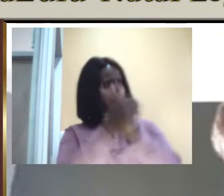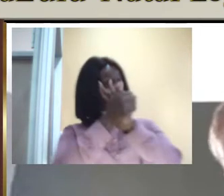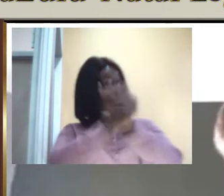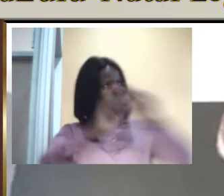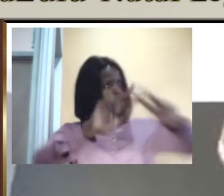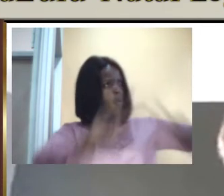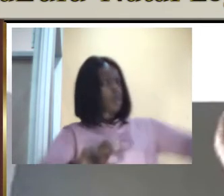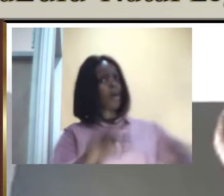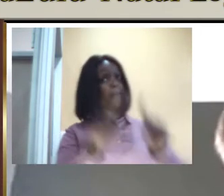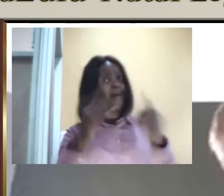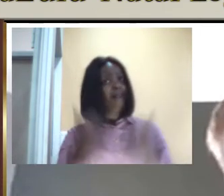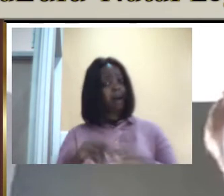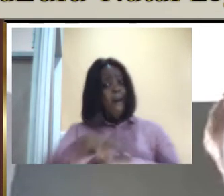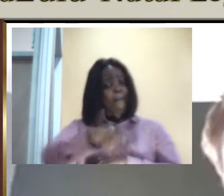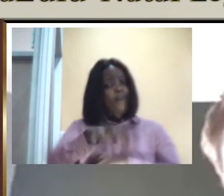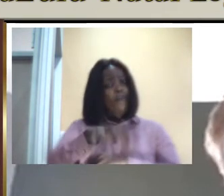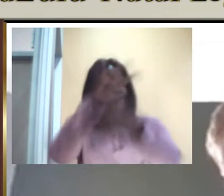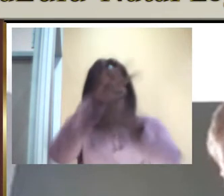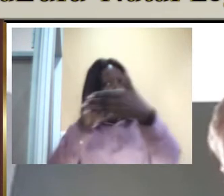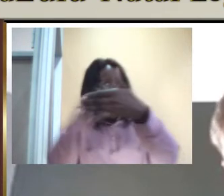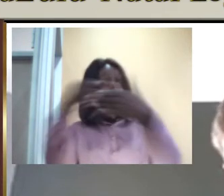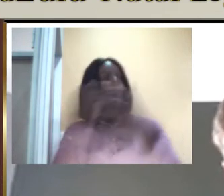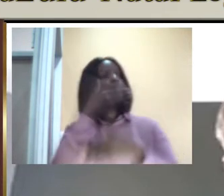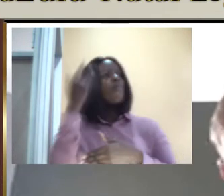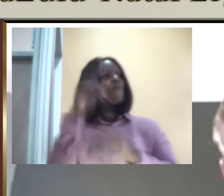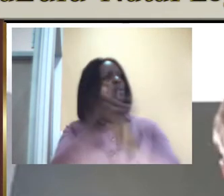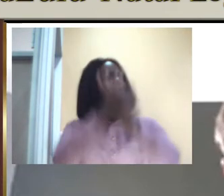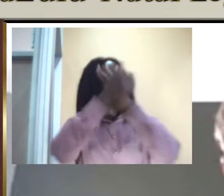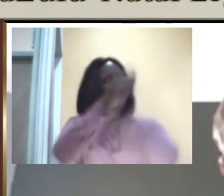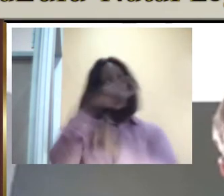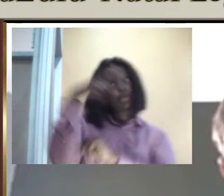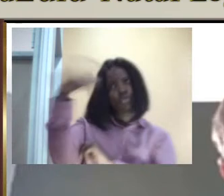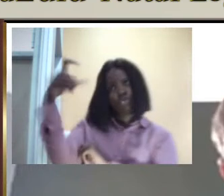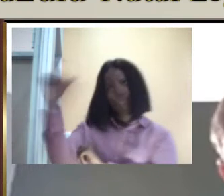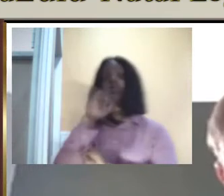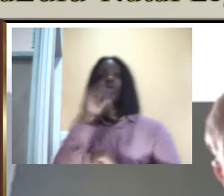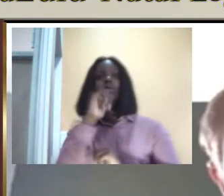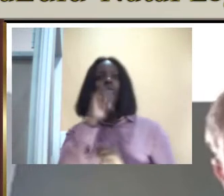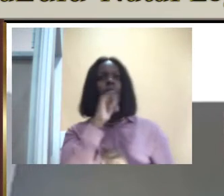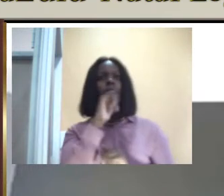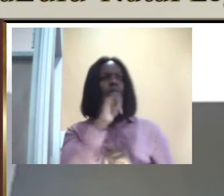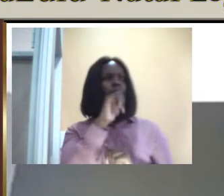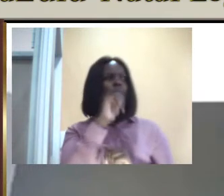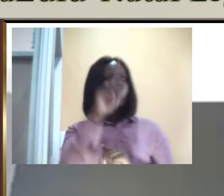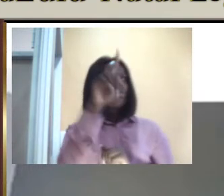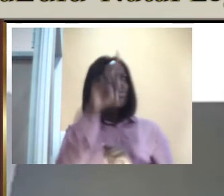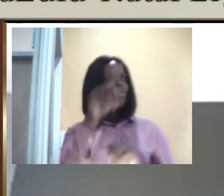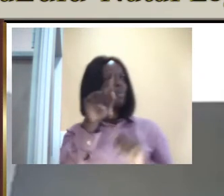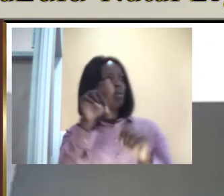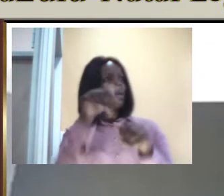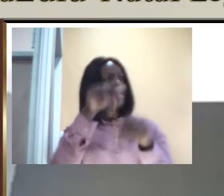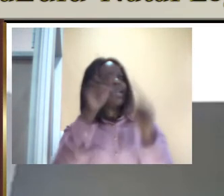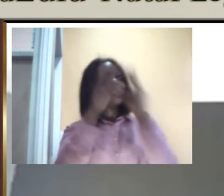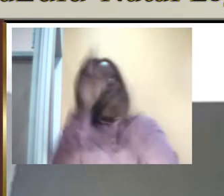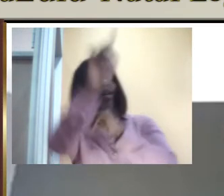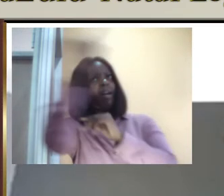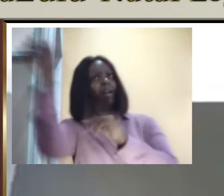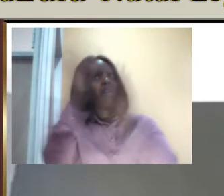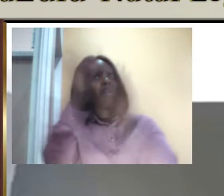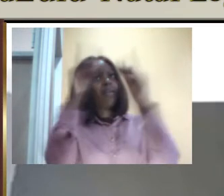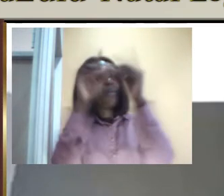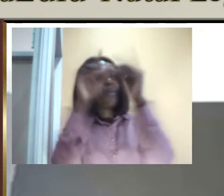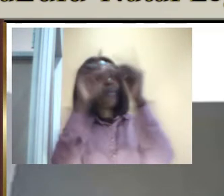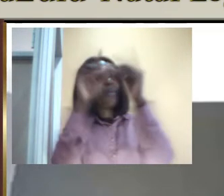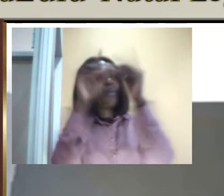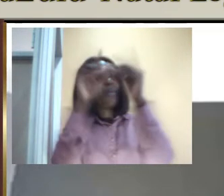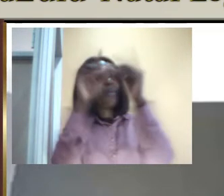there is no provincial framework for a skills audit. So no matter how much you try to fight the mafia within the different departments, your own